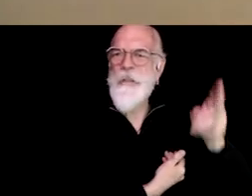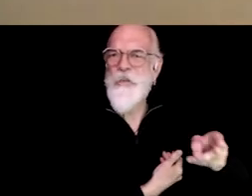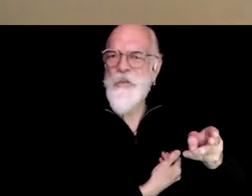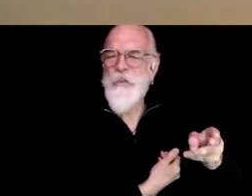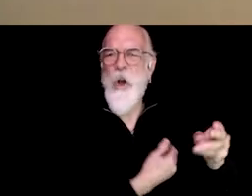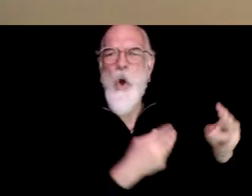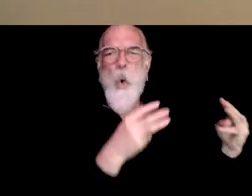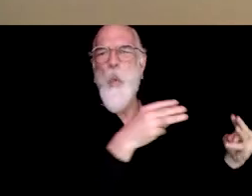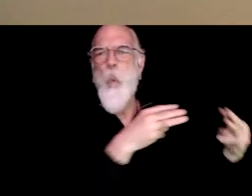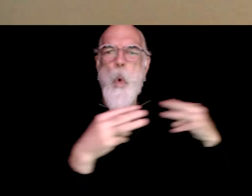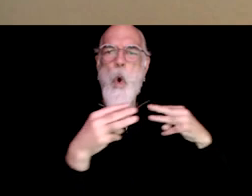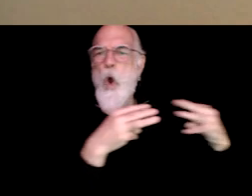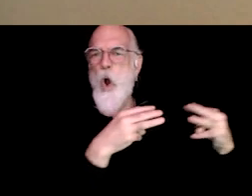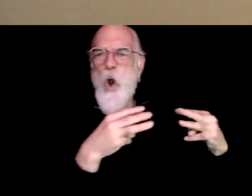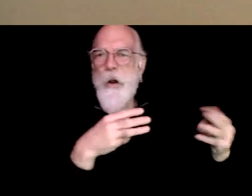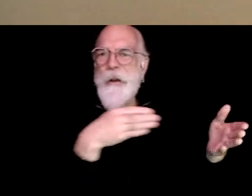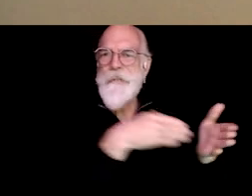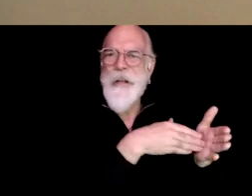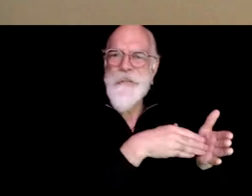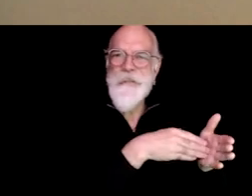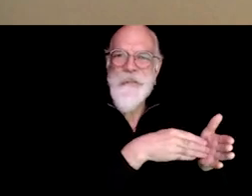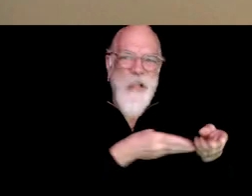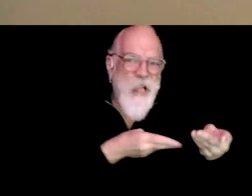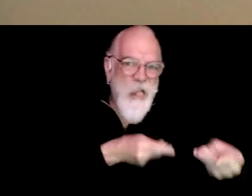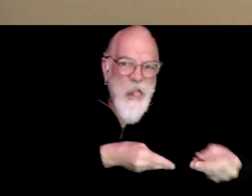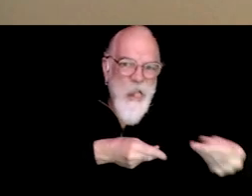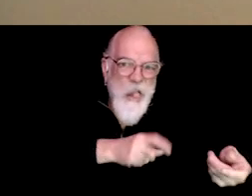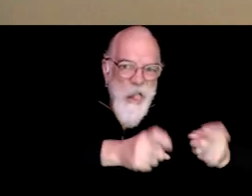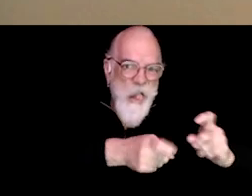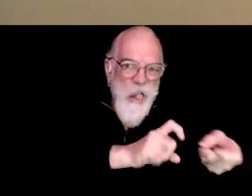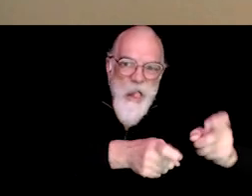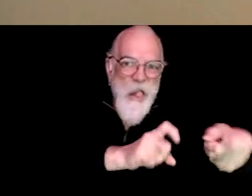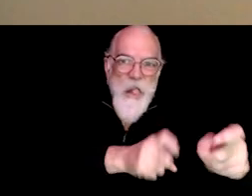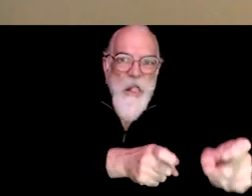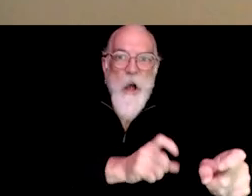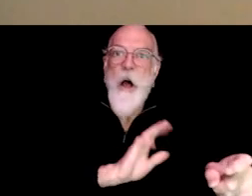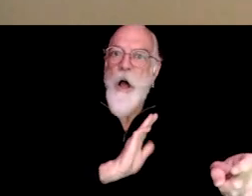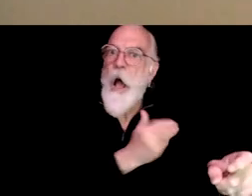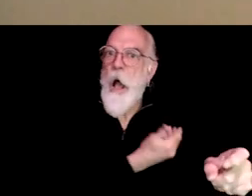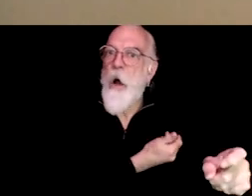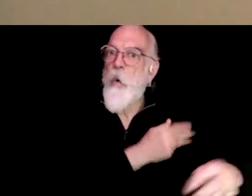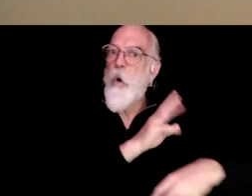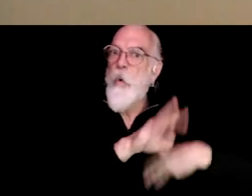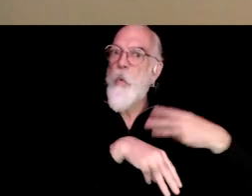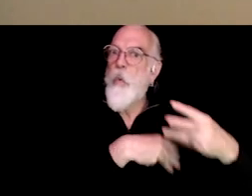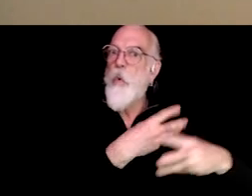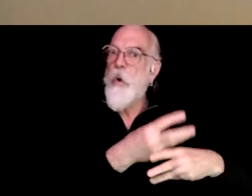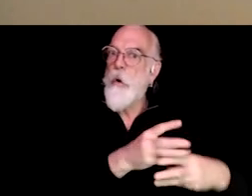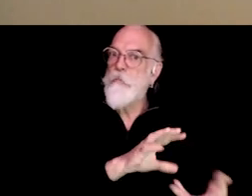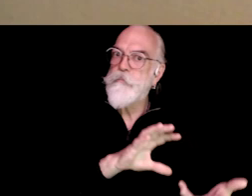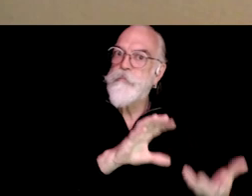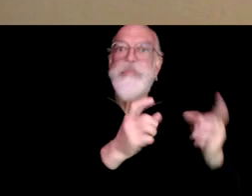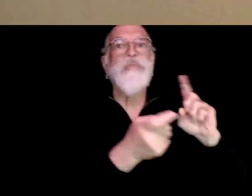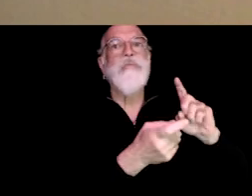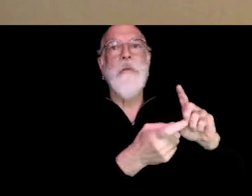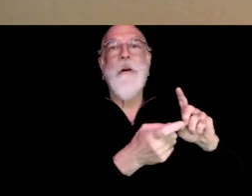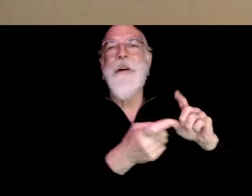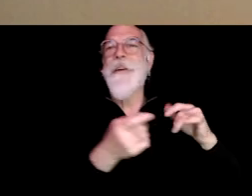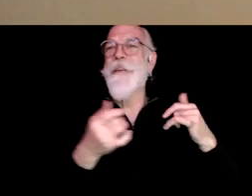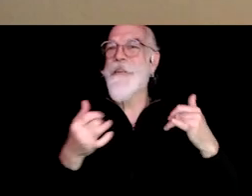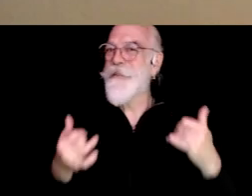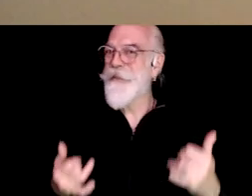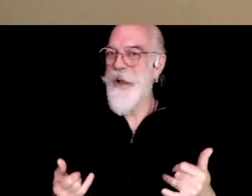creating warfare against us, manipulating our world. Because of all this, so